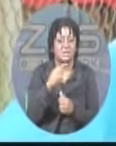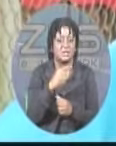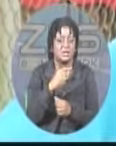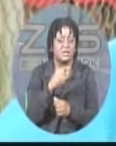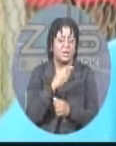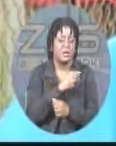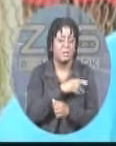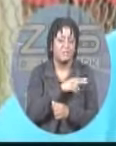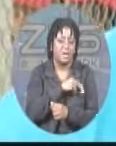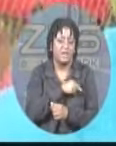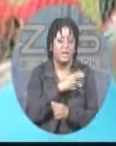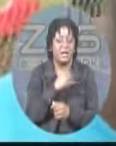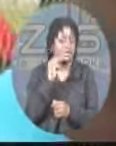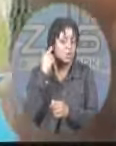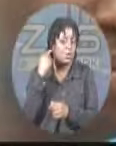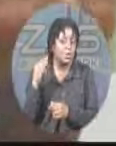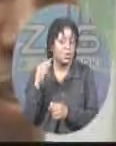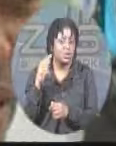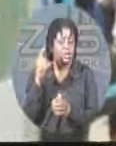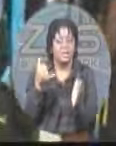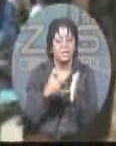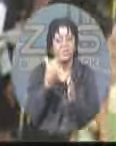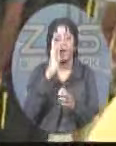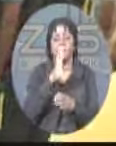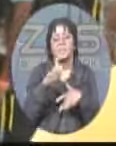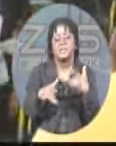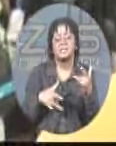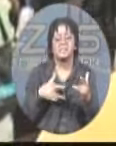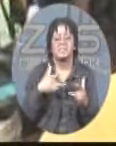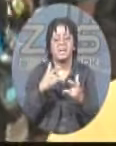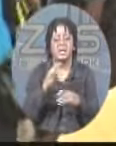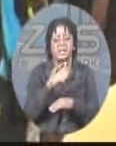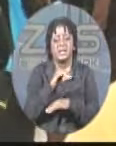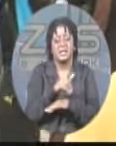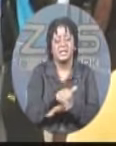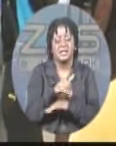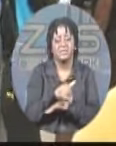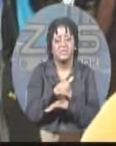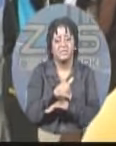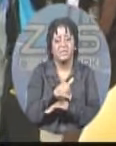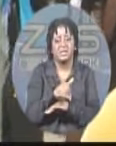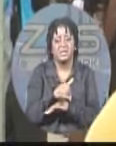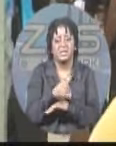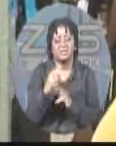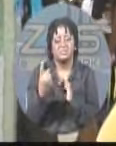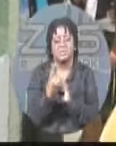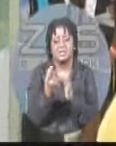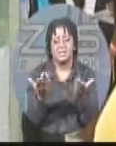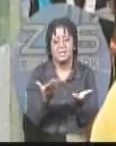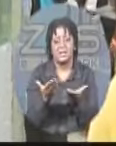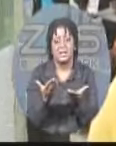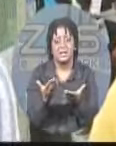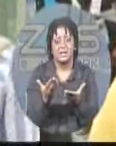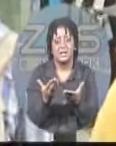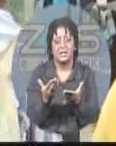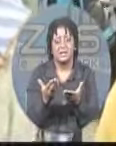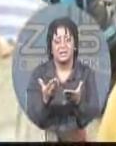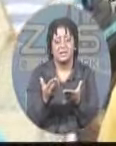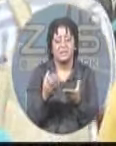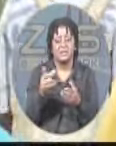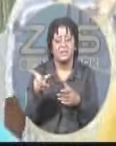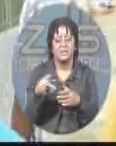to the goal ultimately. So it's going to be an exciting evening session here at the Enrico National Stadium in Curacao, who's hosting the games for the